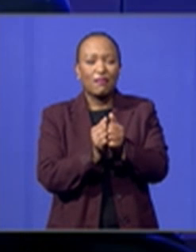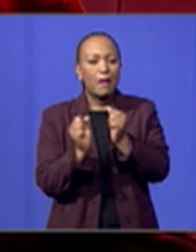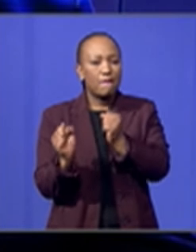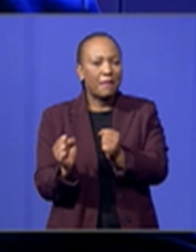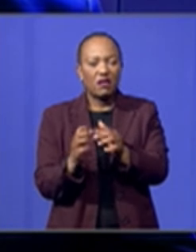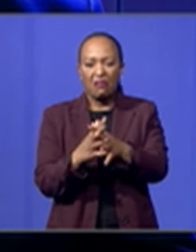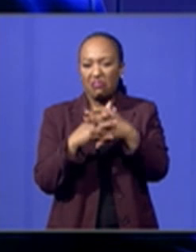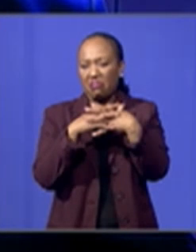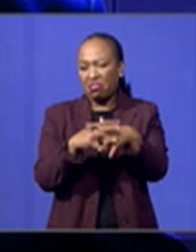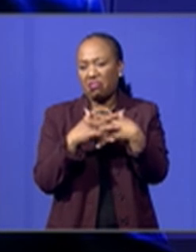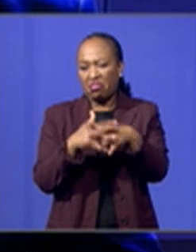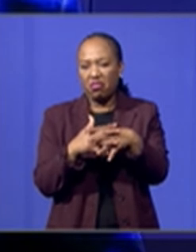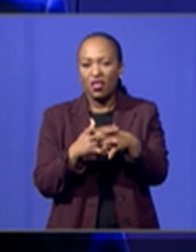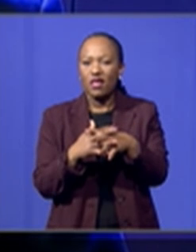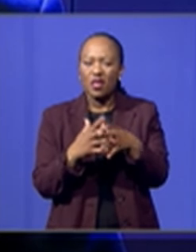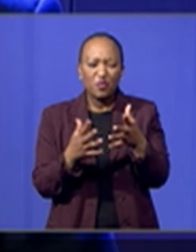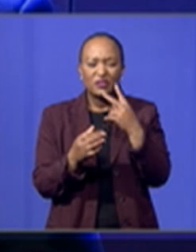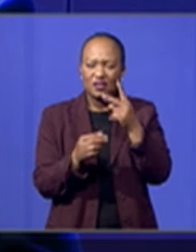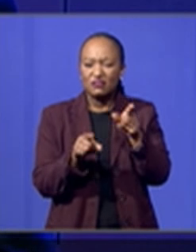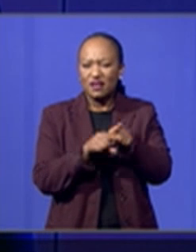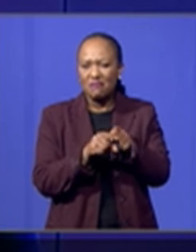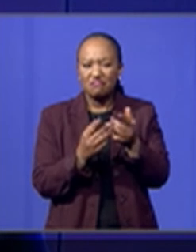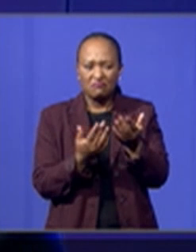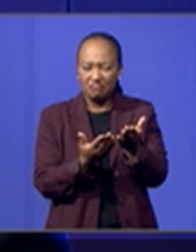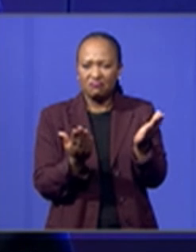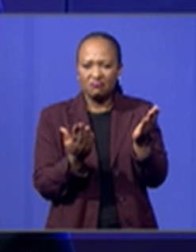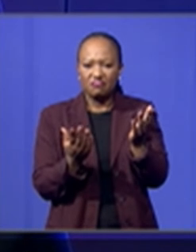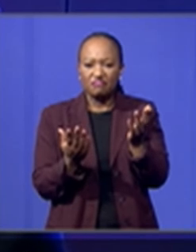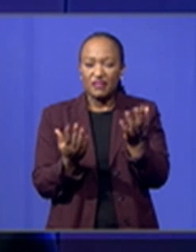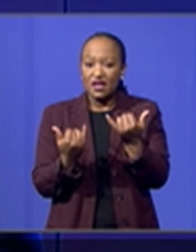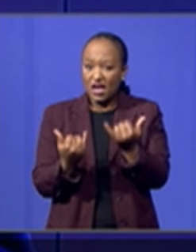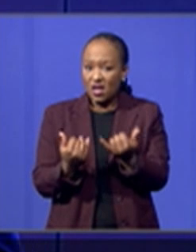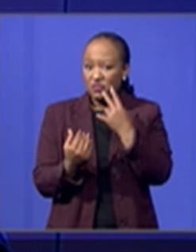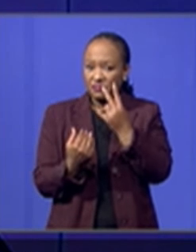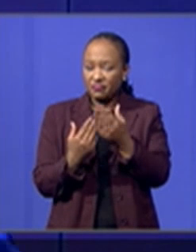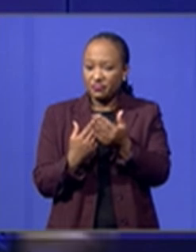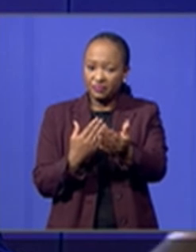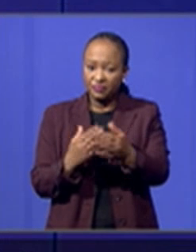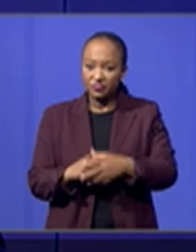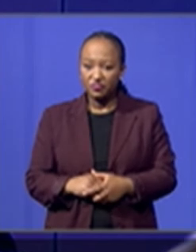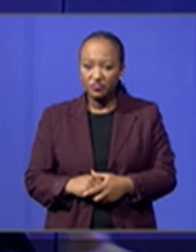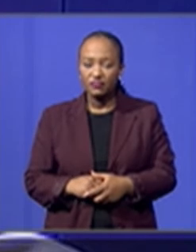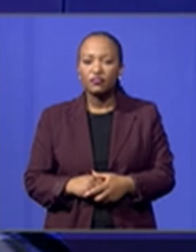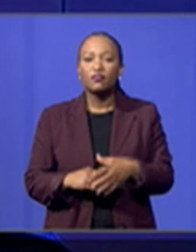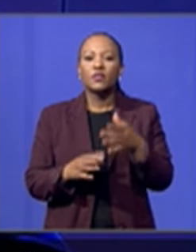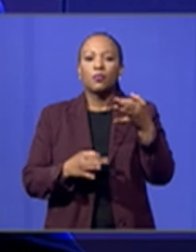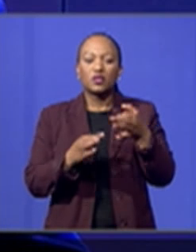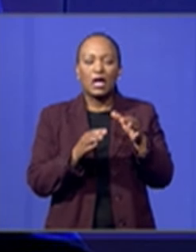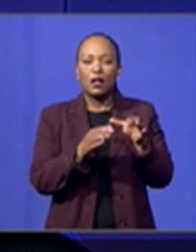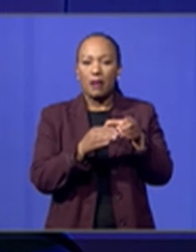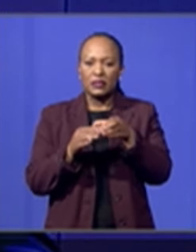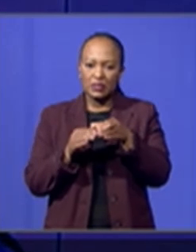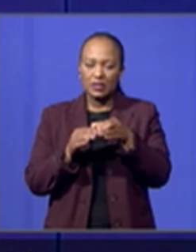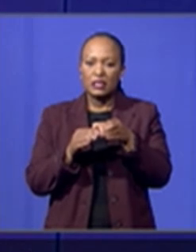that's exactly what we're seeing. Right now, we are seeing this coalition starting to pull